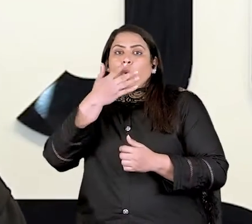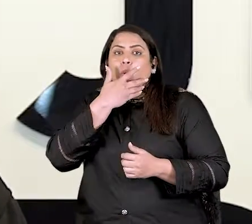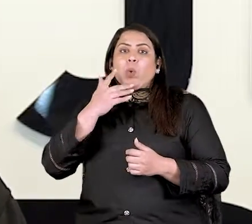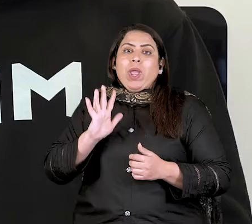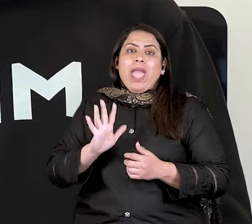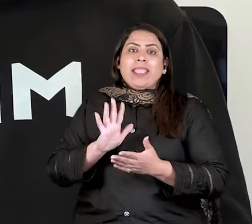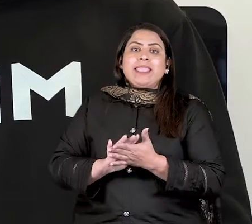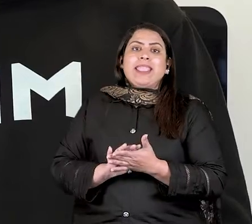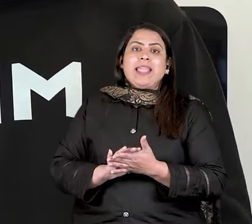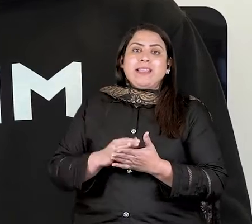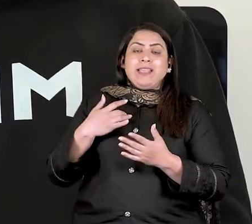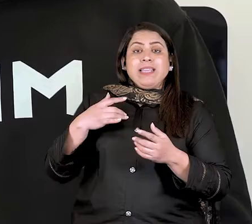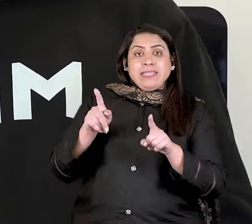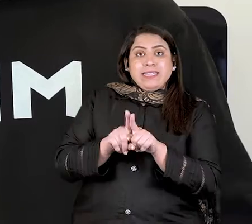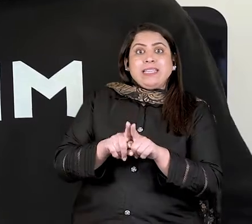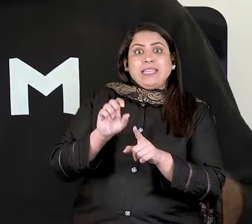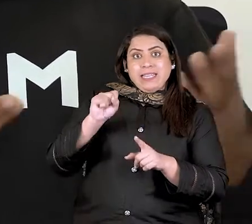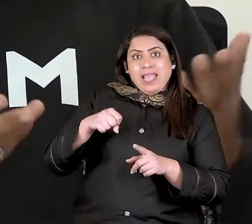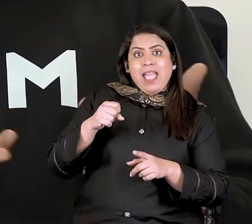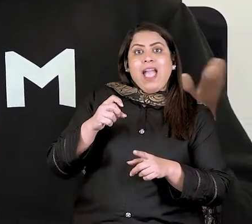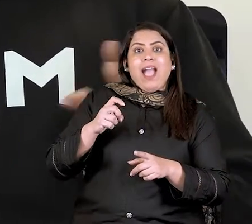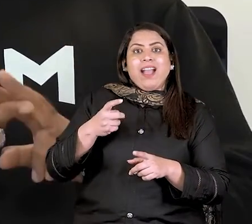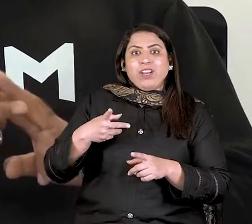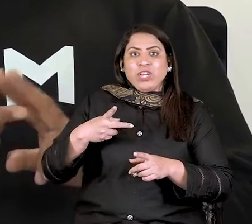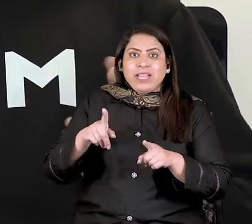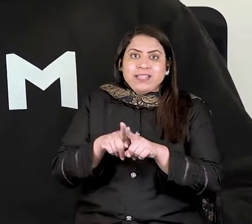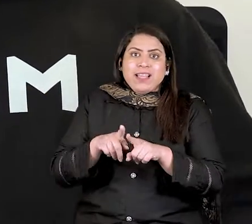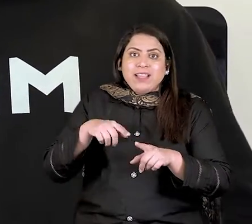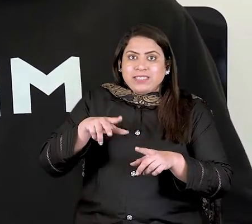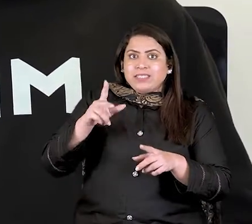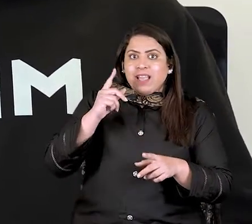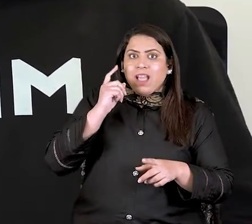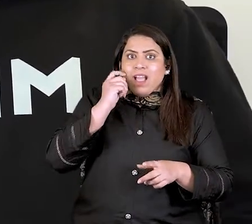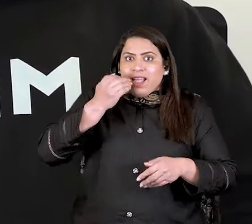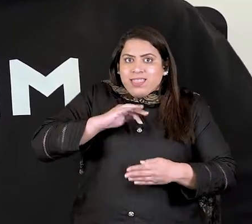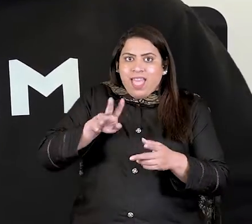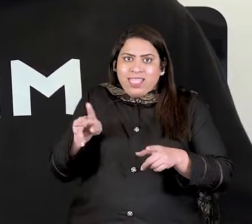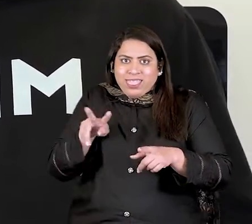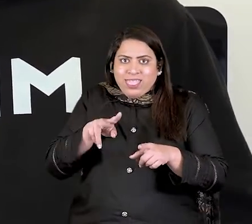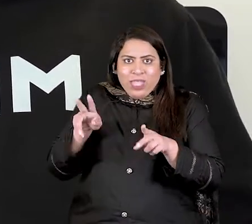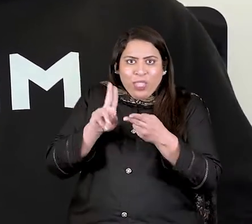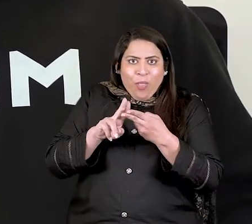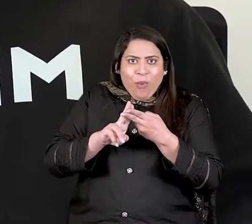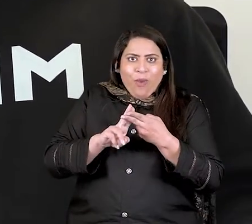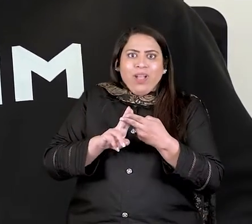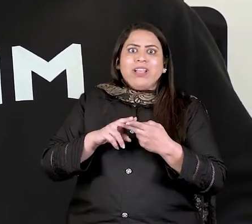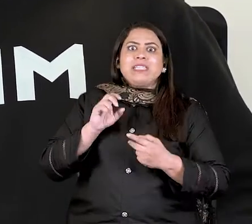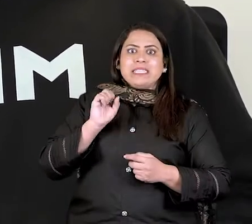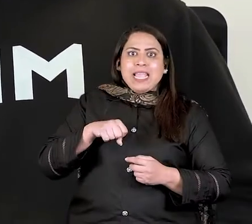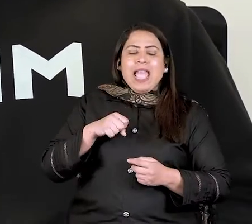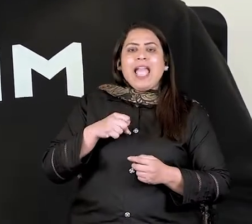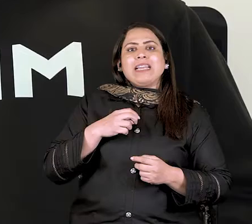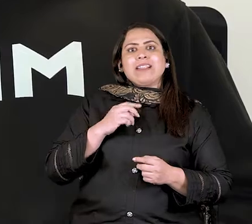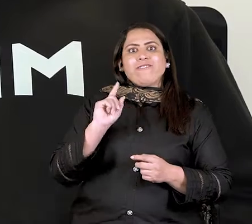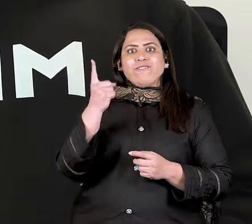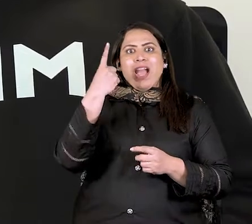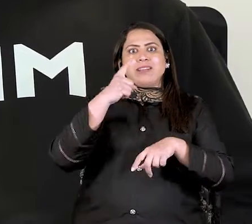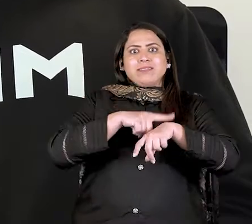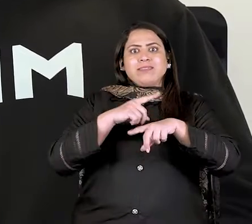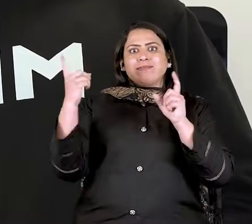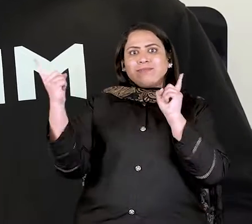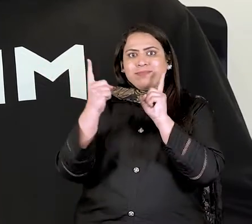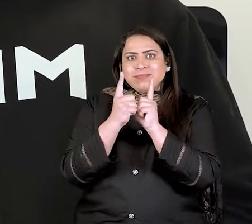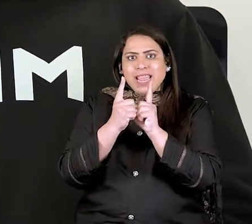be classmates. That's how Right. Ahmad and I Yeah, became Turab and friends. Ahmed were good friends. Okay, so your sons brought you together. And we hit it off, man. The first time we